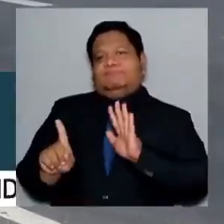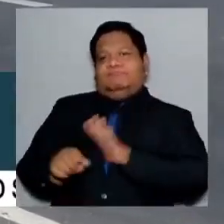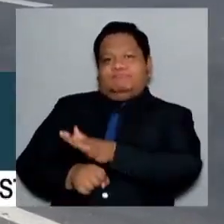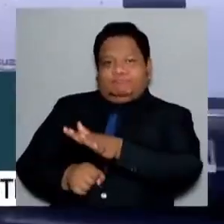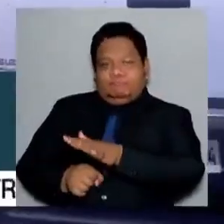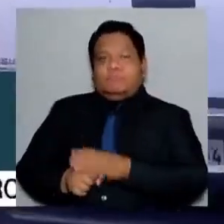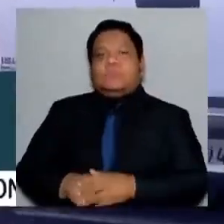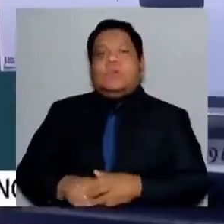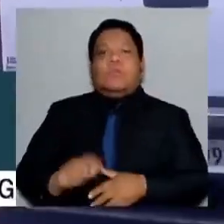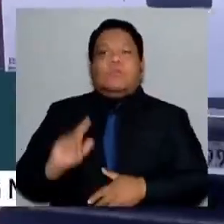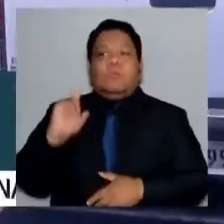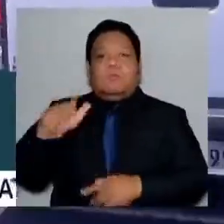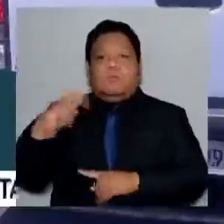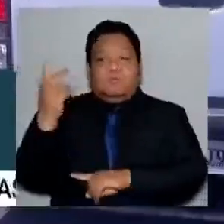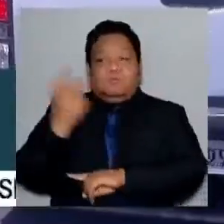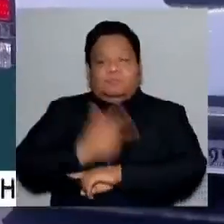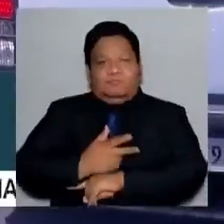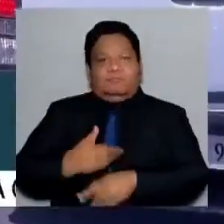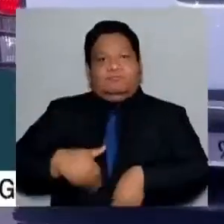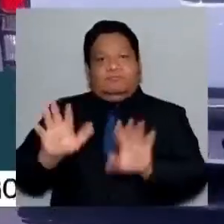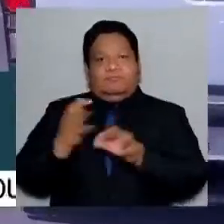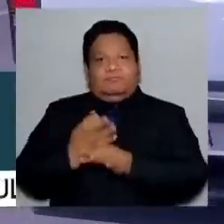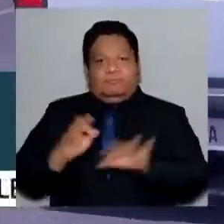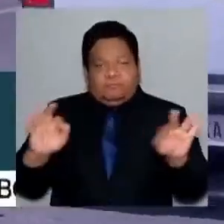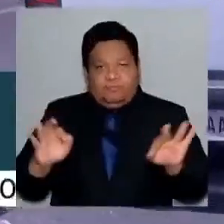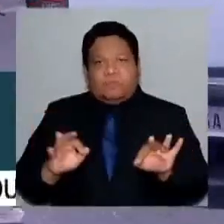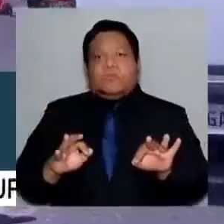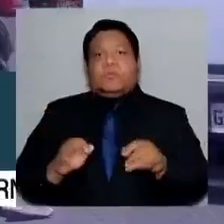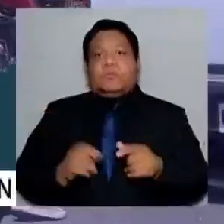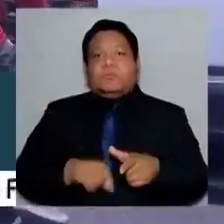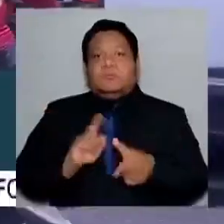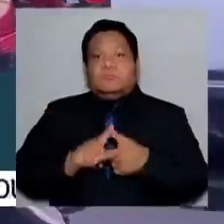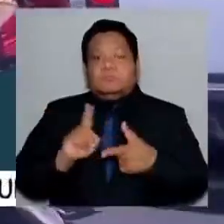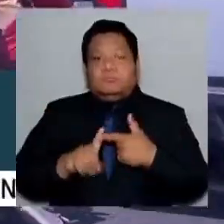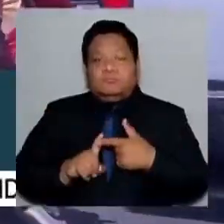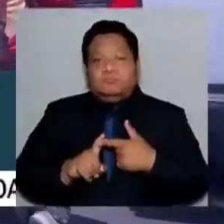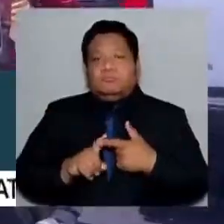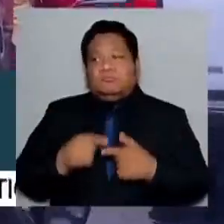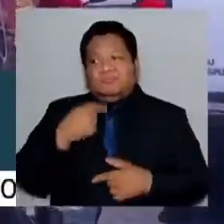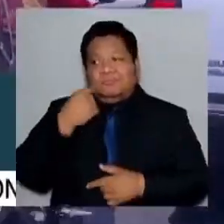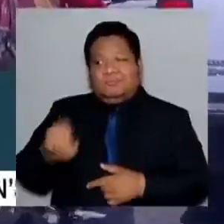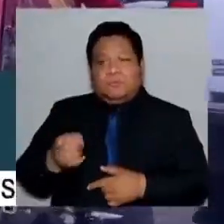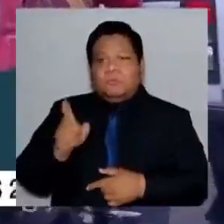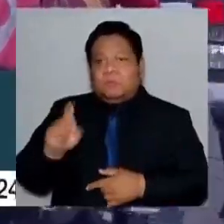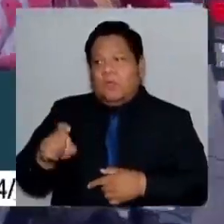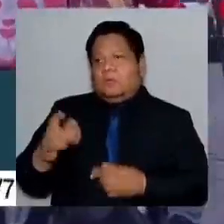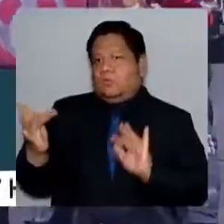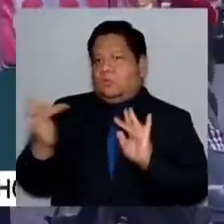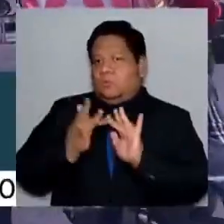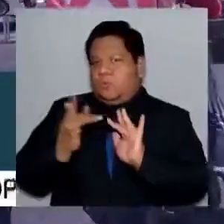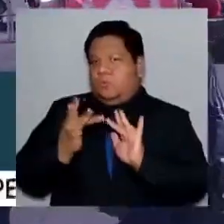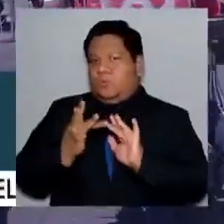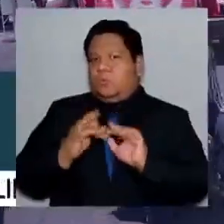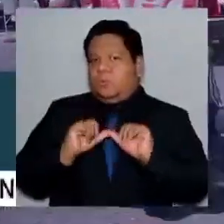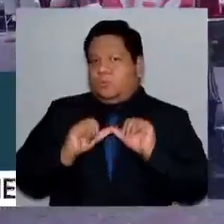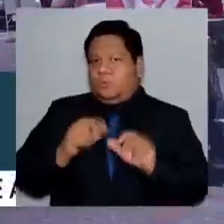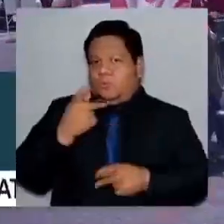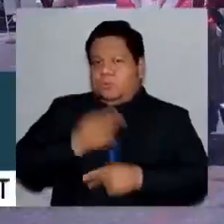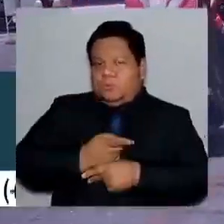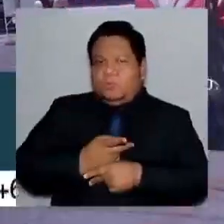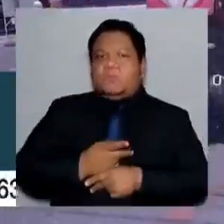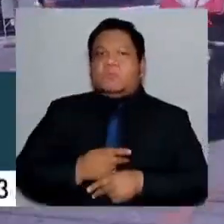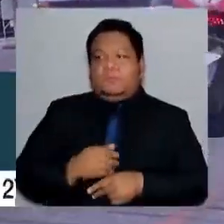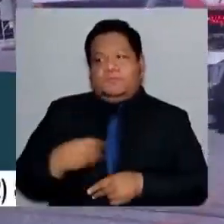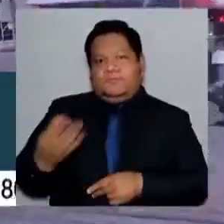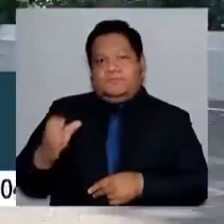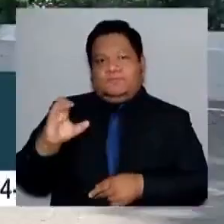after and was told by those who caught her to keep in touch with them and was also given a cell phone. Now,